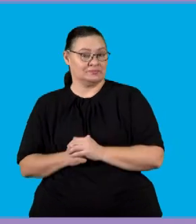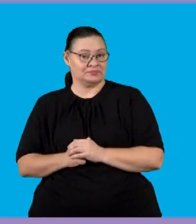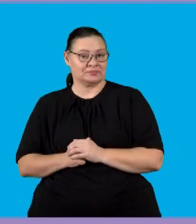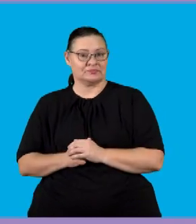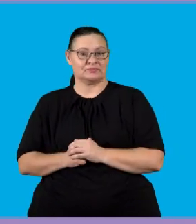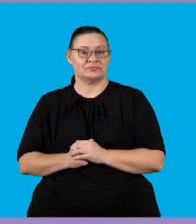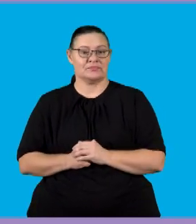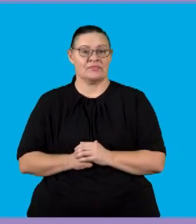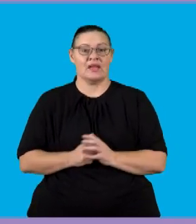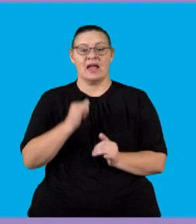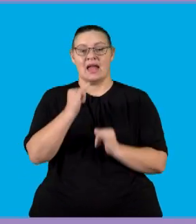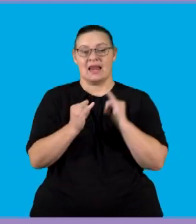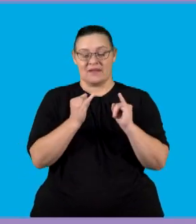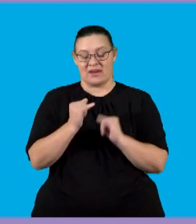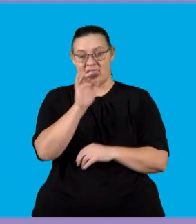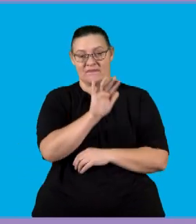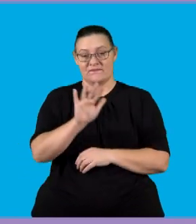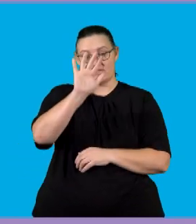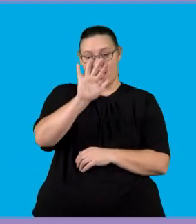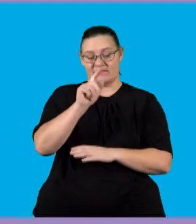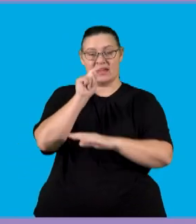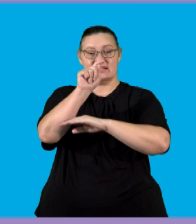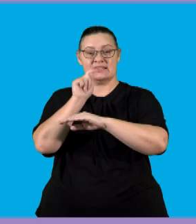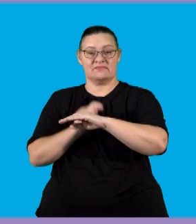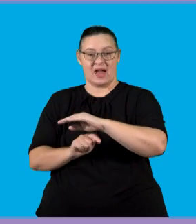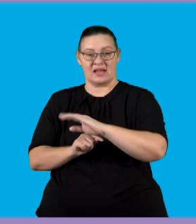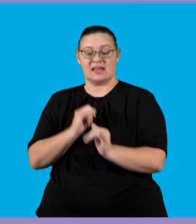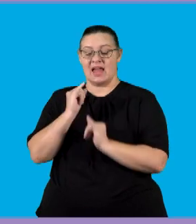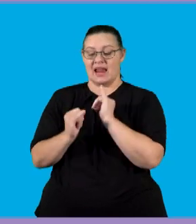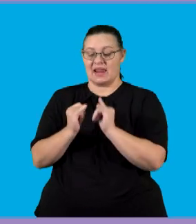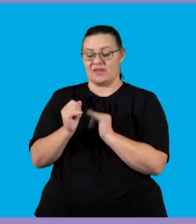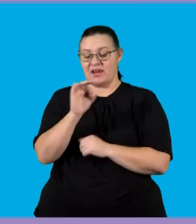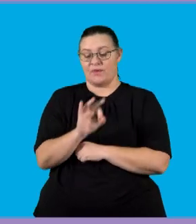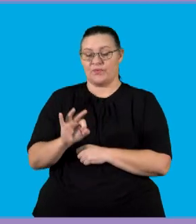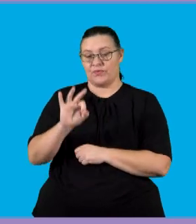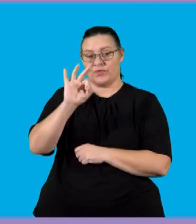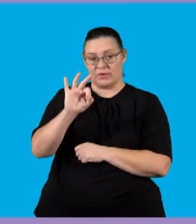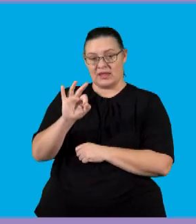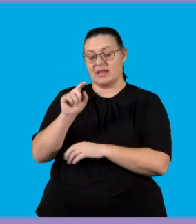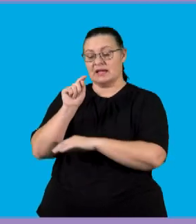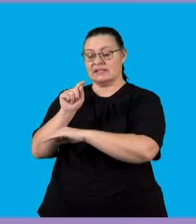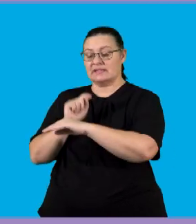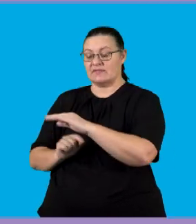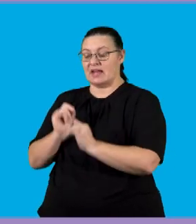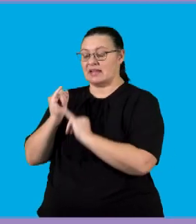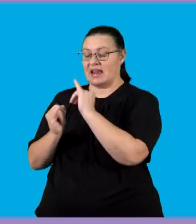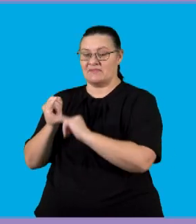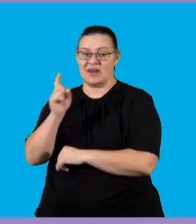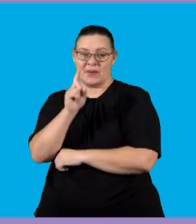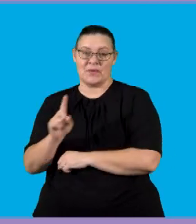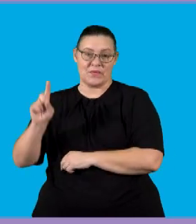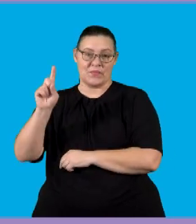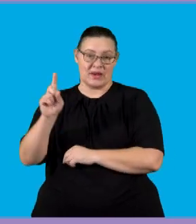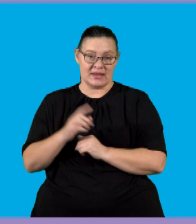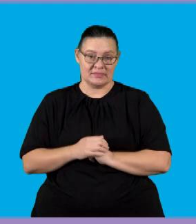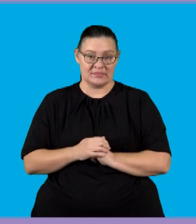Then we have this next one here. We have 11 exponent 5 divided by 11 exponent 3, and